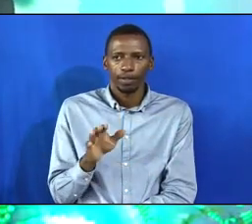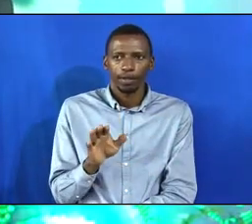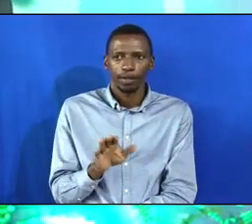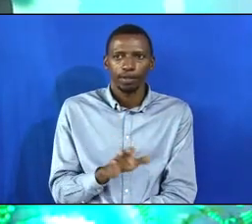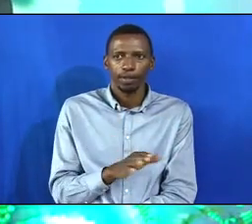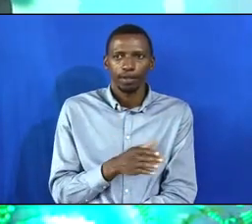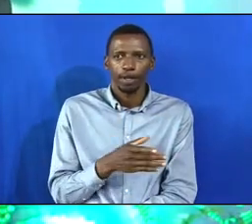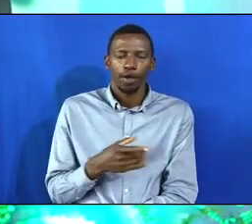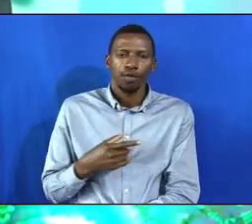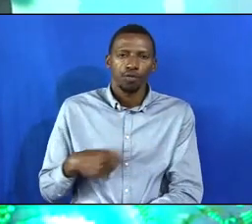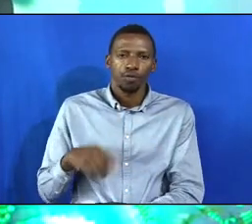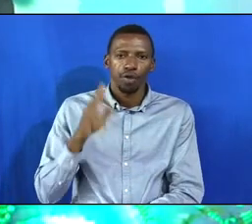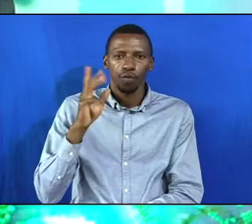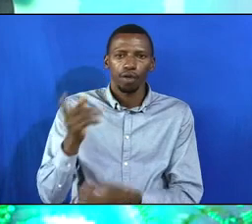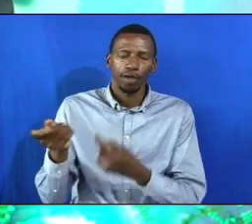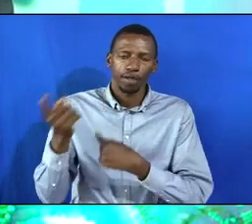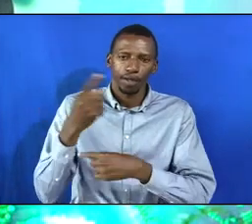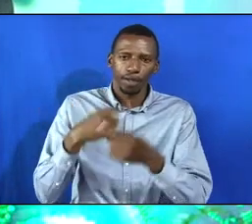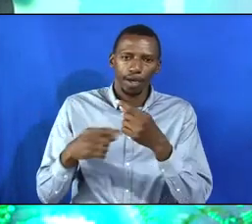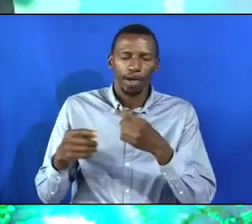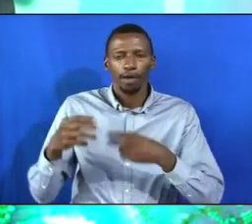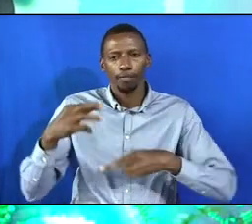sheep. We shall come